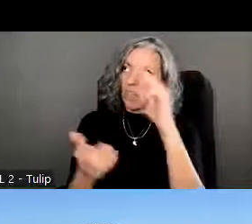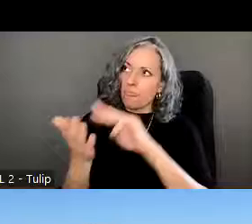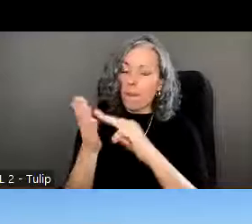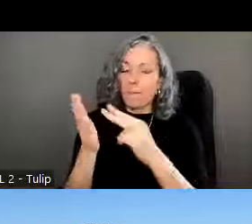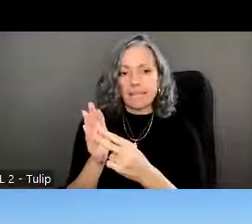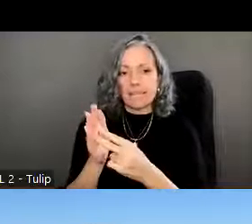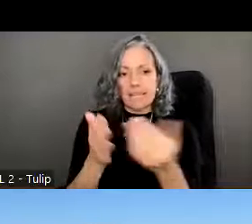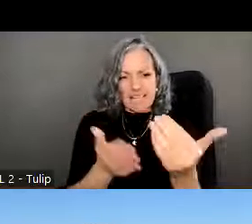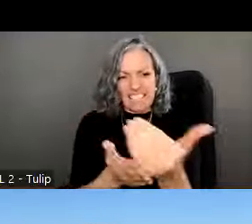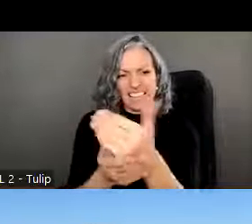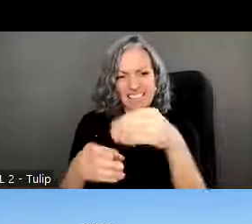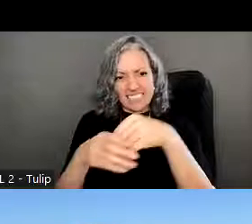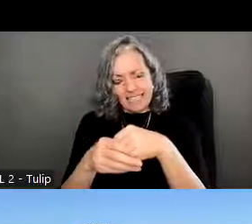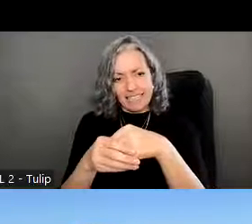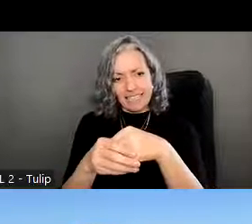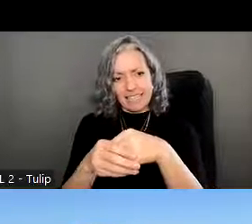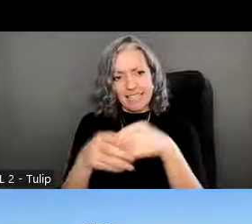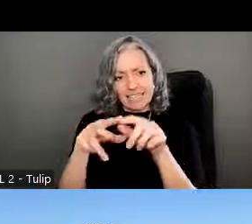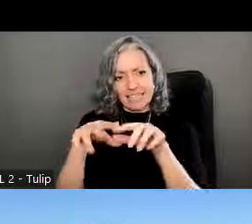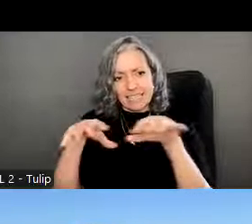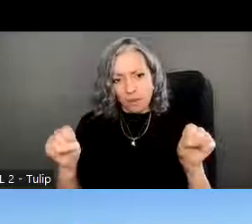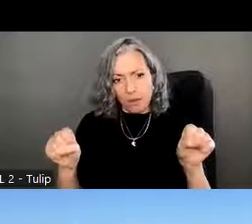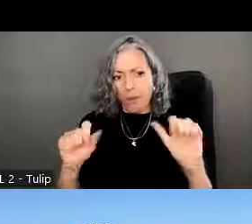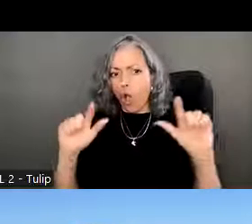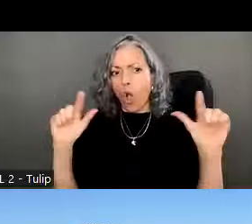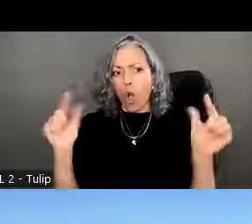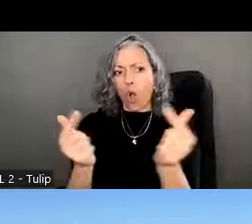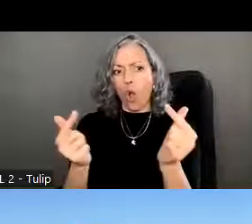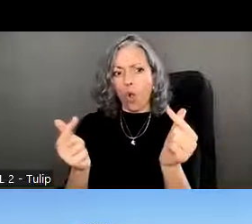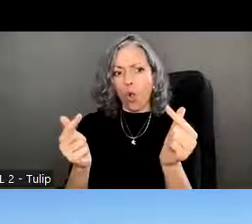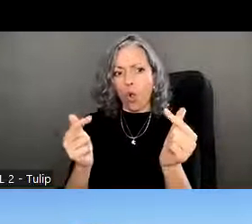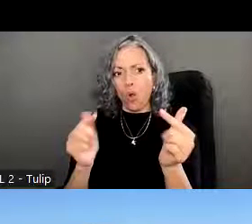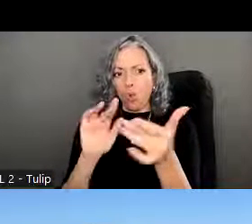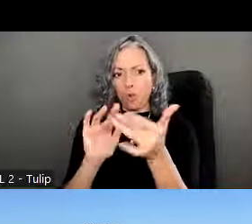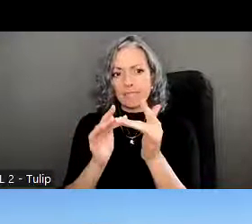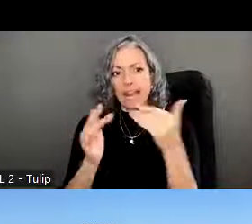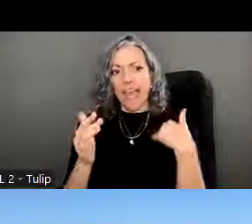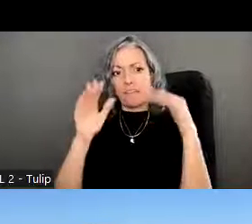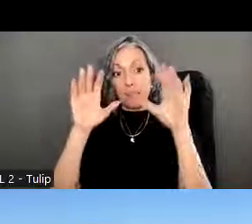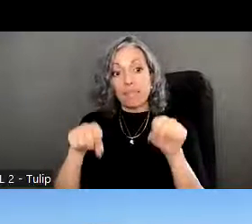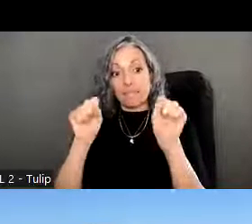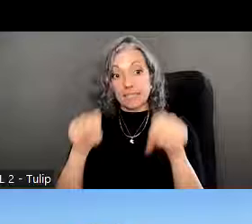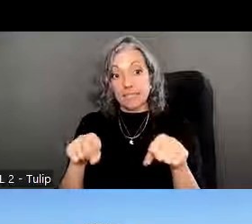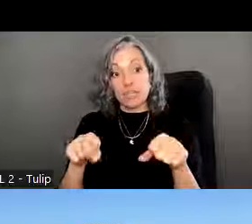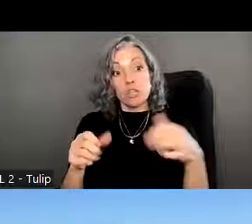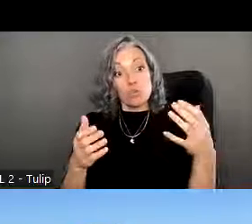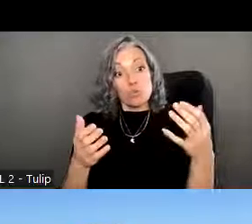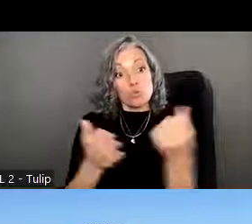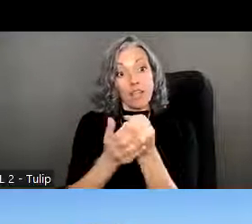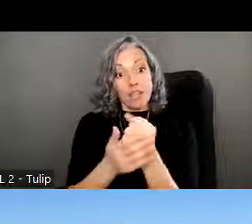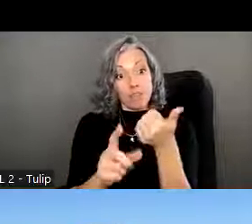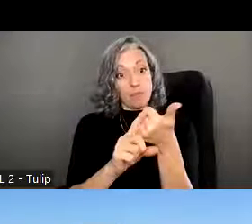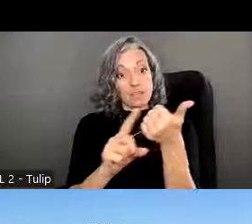it's collected within a record system, all sites will have the ability to run their own data in terms of who